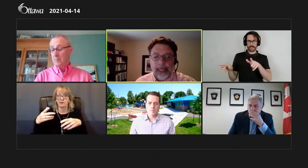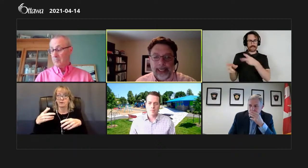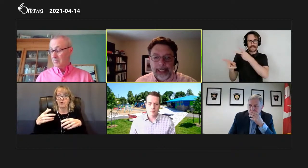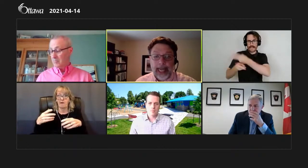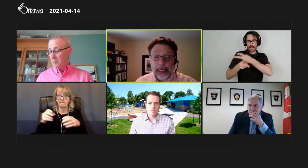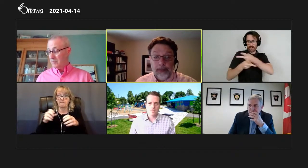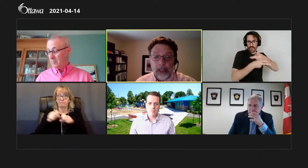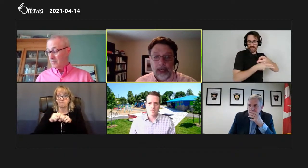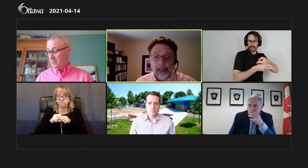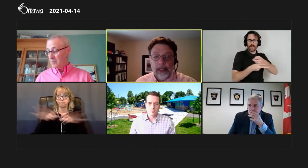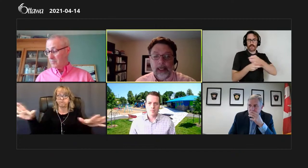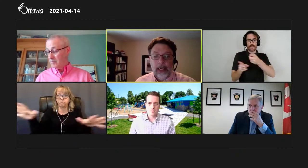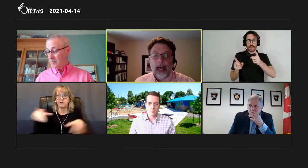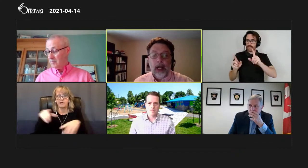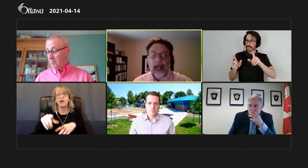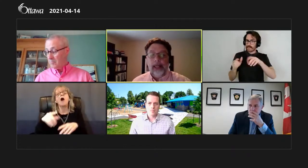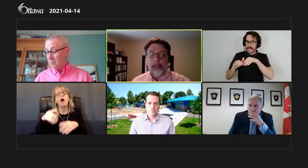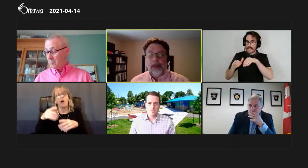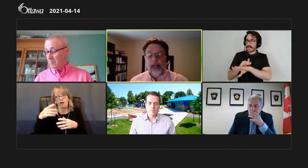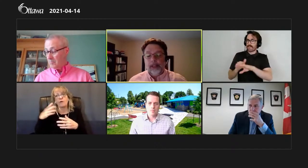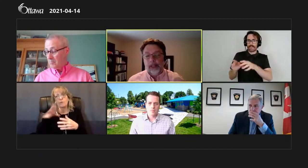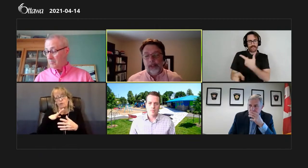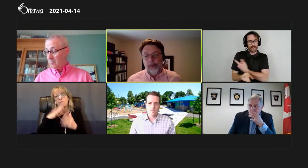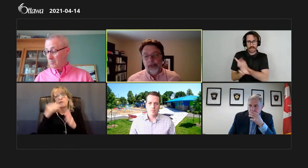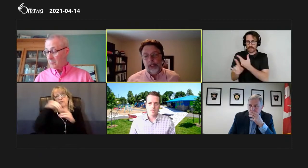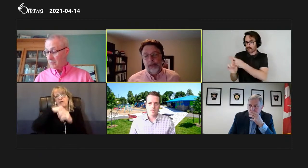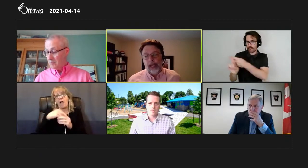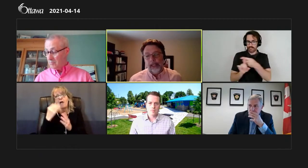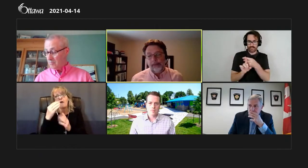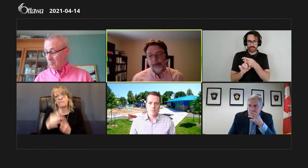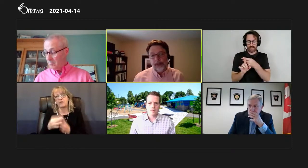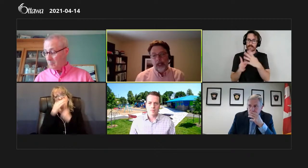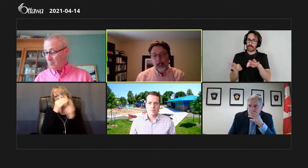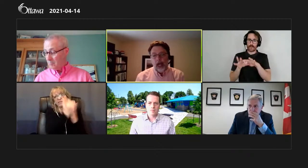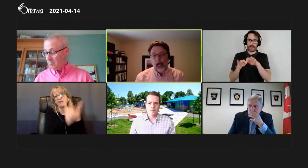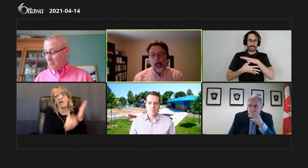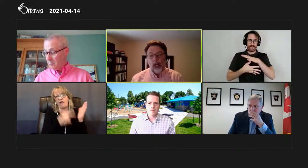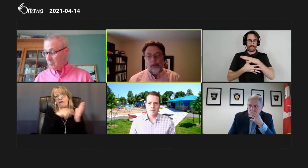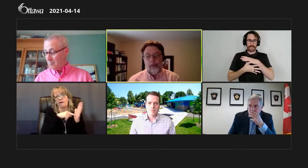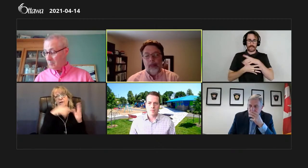get in and immunize. And it's certainly made a difference.